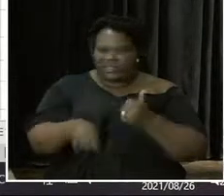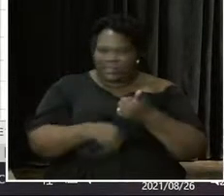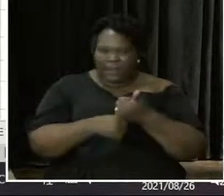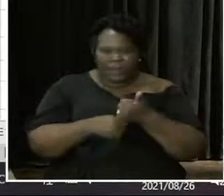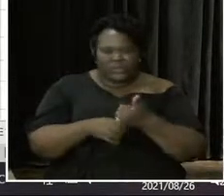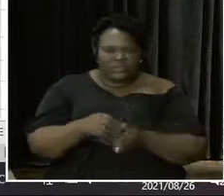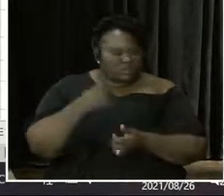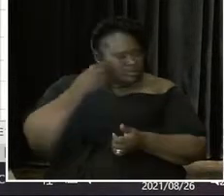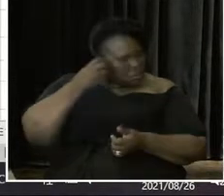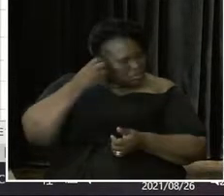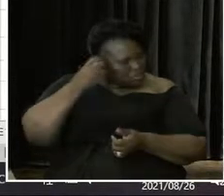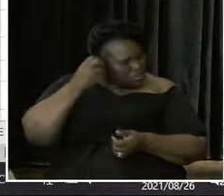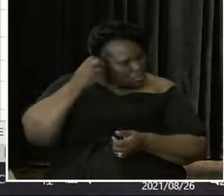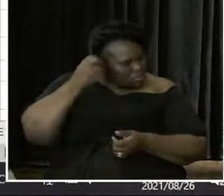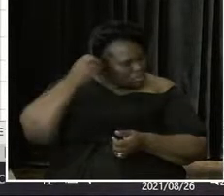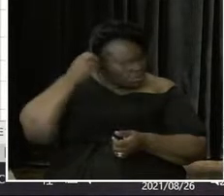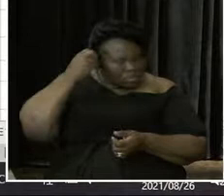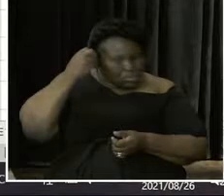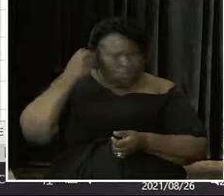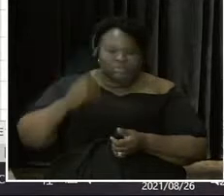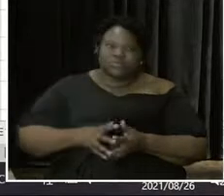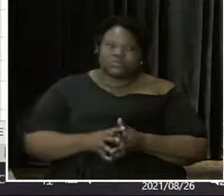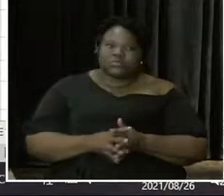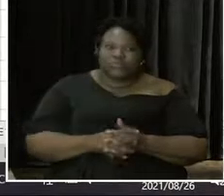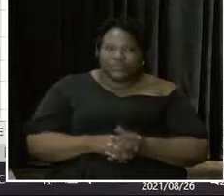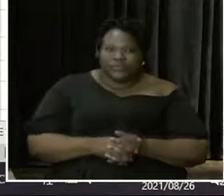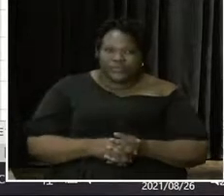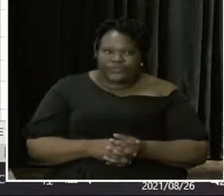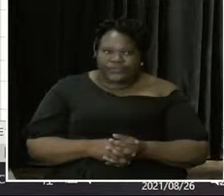IFP is against the reference back.